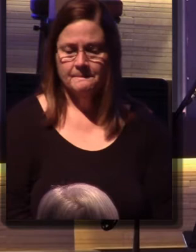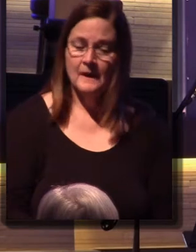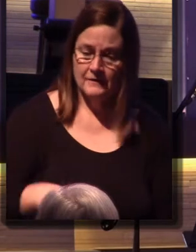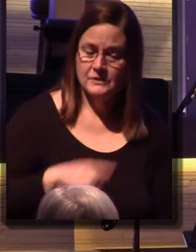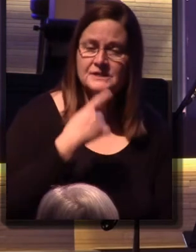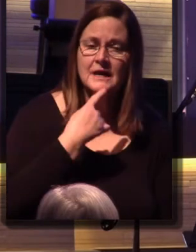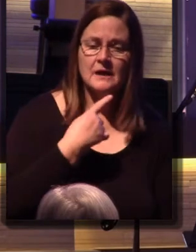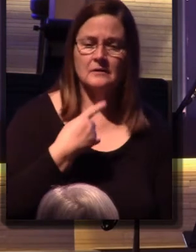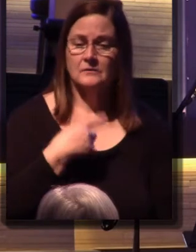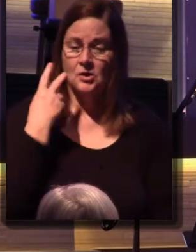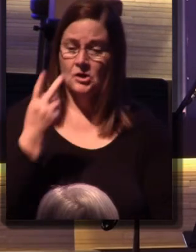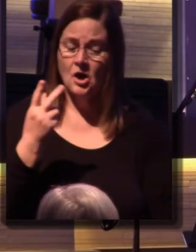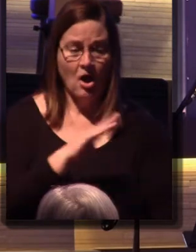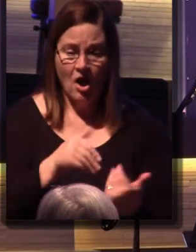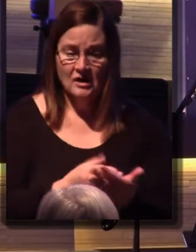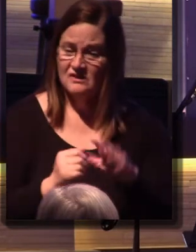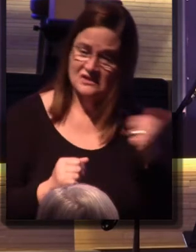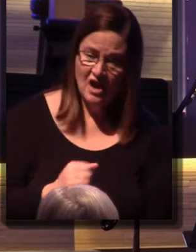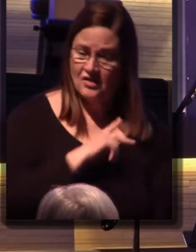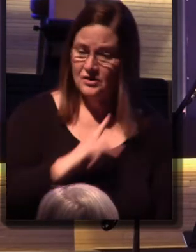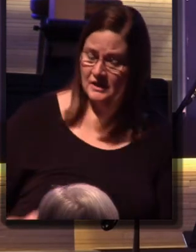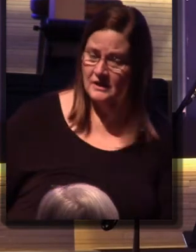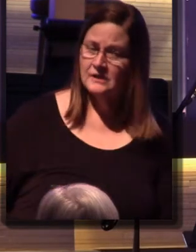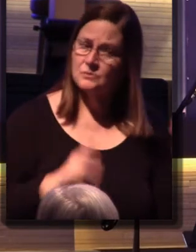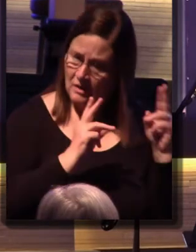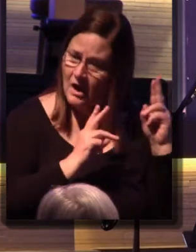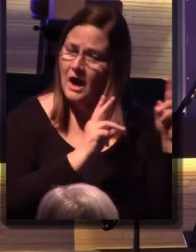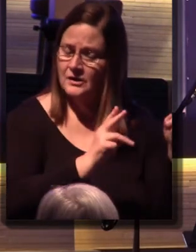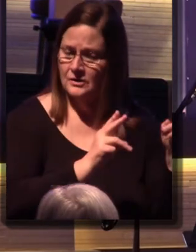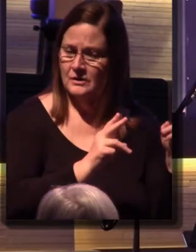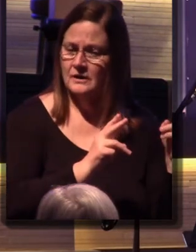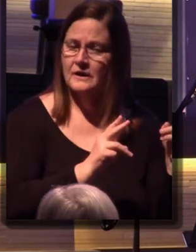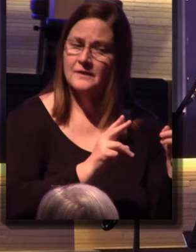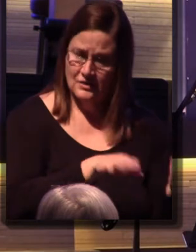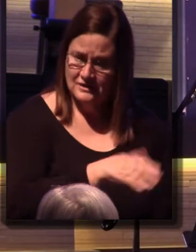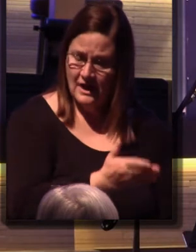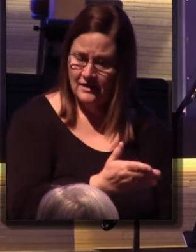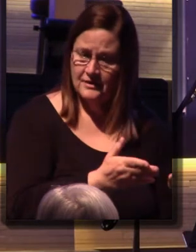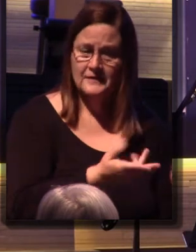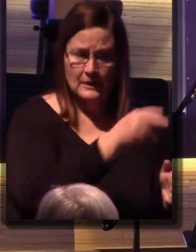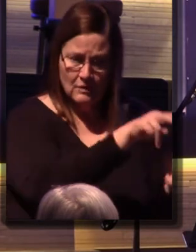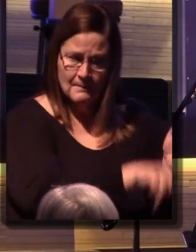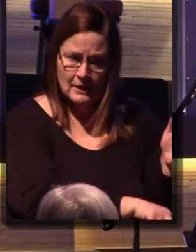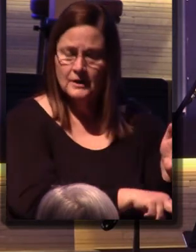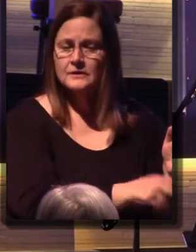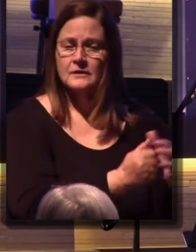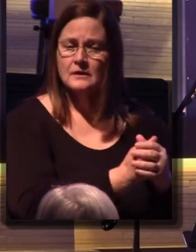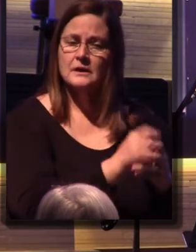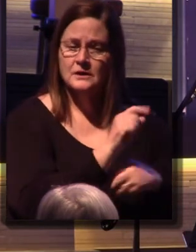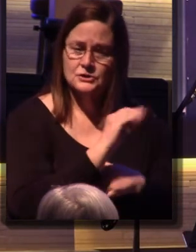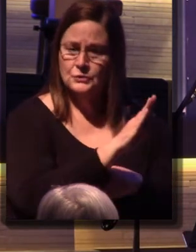Babylon. And they're saying, look, even all of these other kings were honored in their death. And they